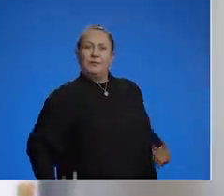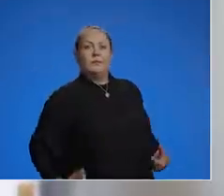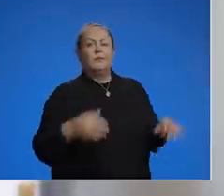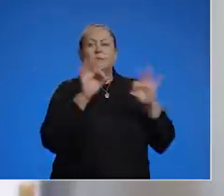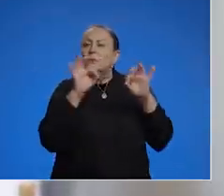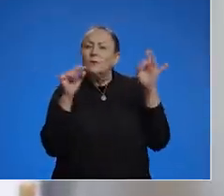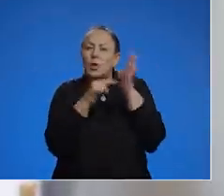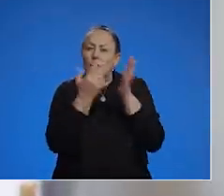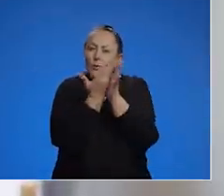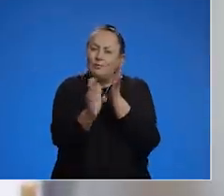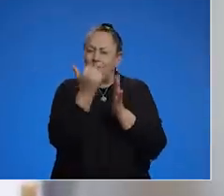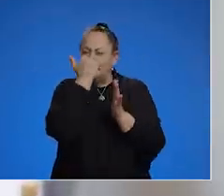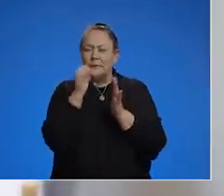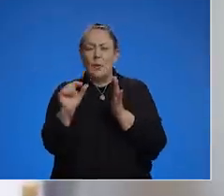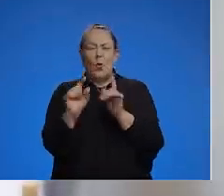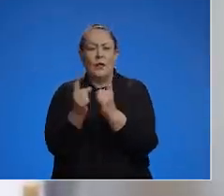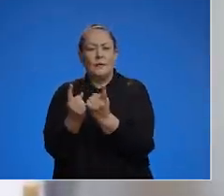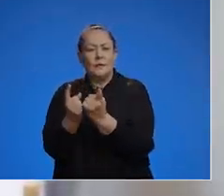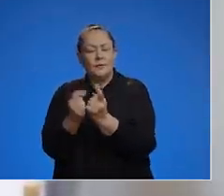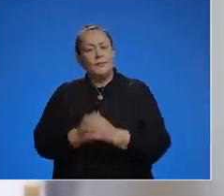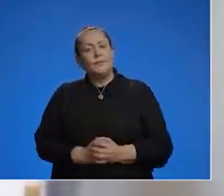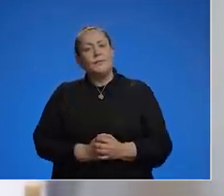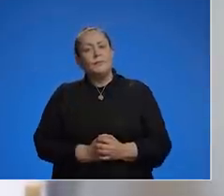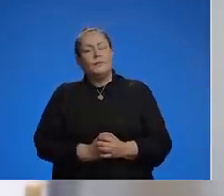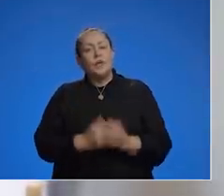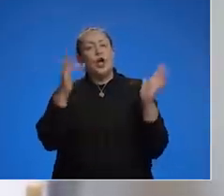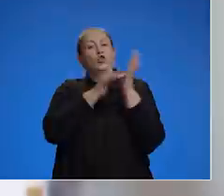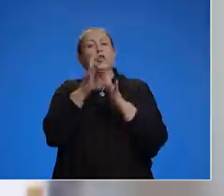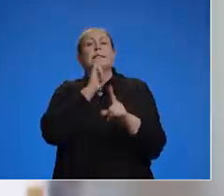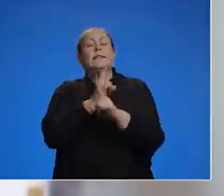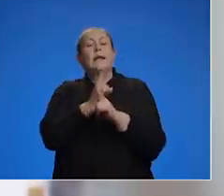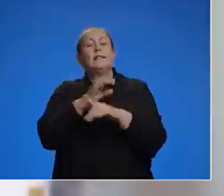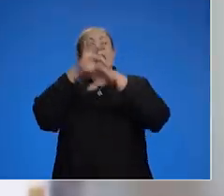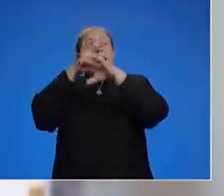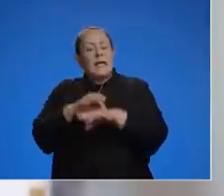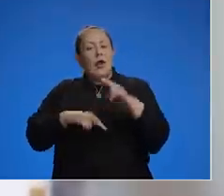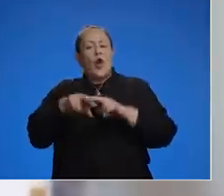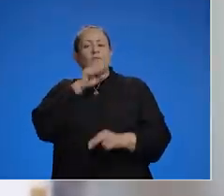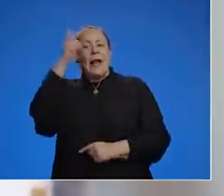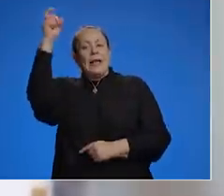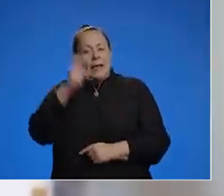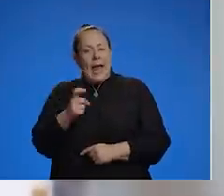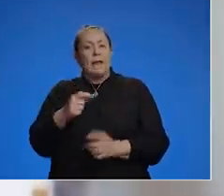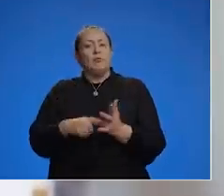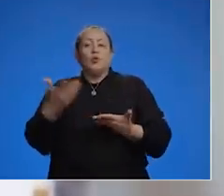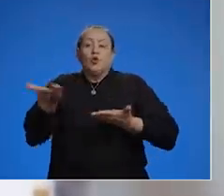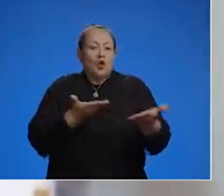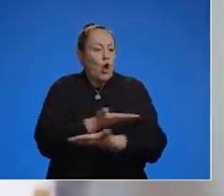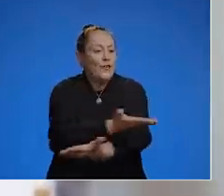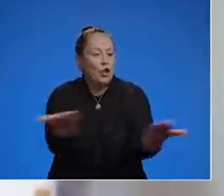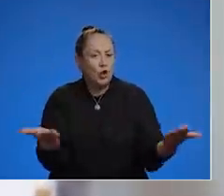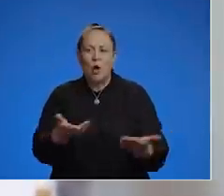are insignificant. Jesus said, the Son of Man came to serve, not to be